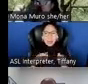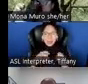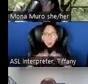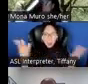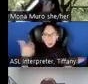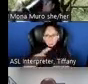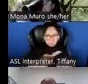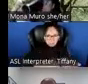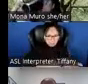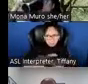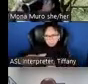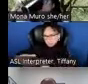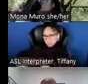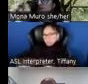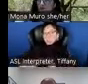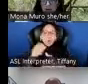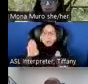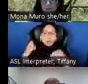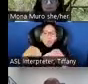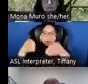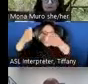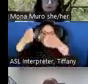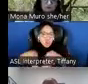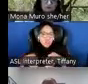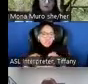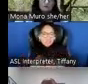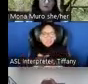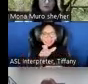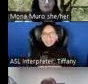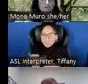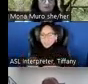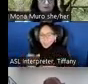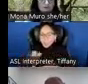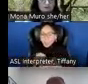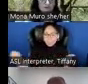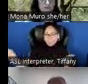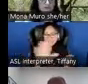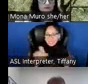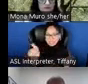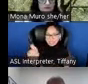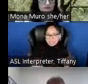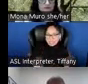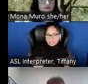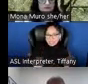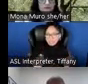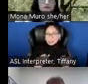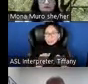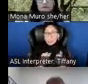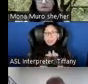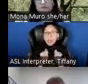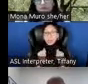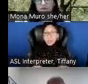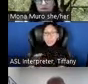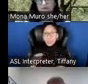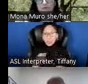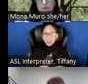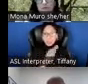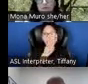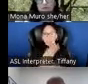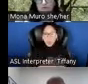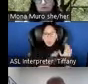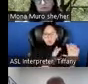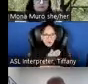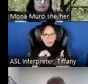each individual needs, and see ourselves as players who don't have to play the game we've been